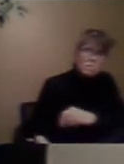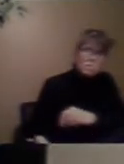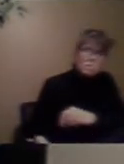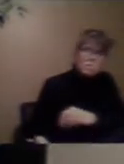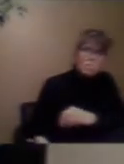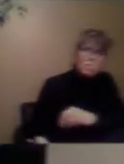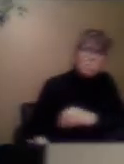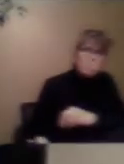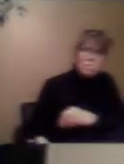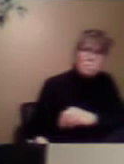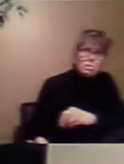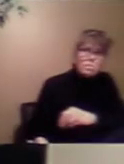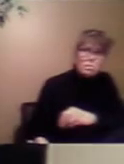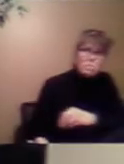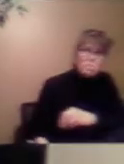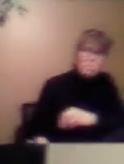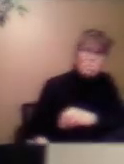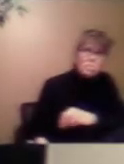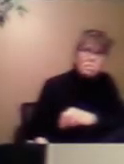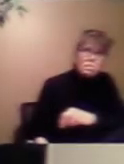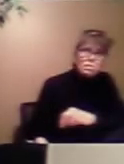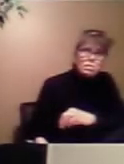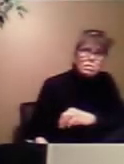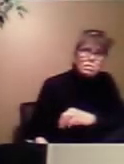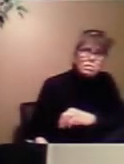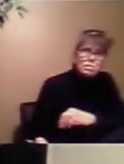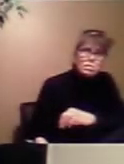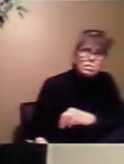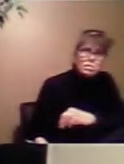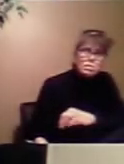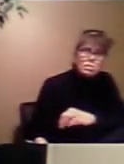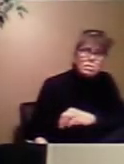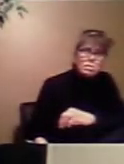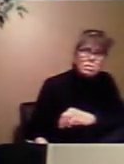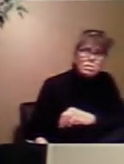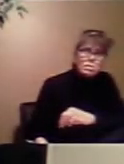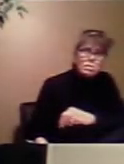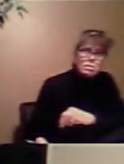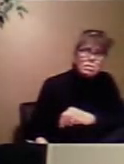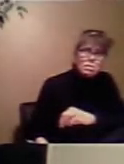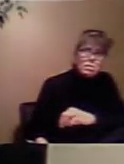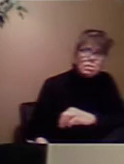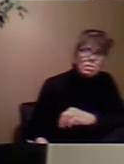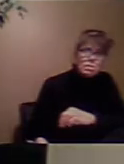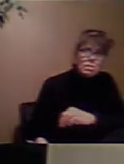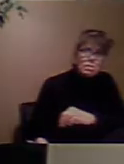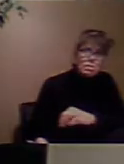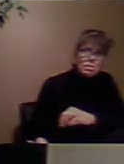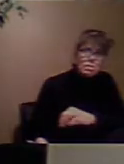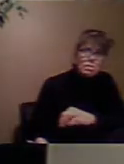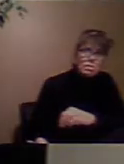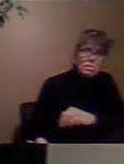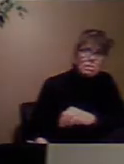So where will the water that's in the Palin Reservoir be treated? It's already treated. The